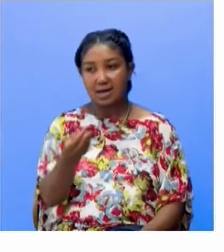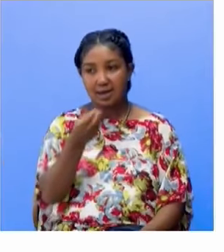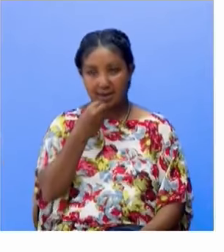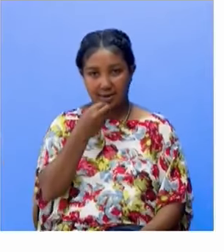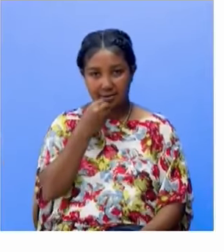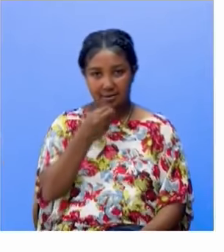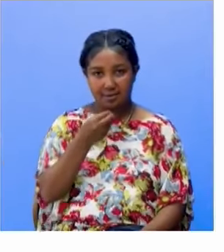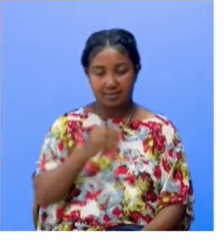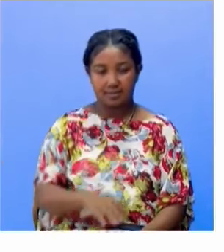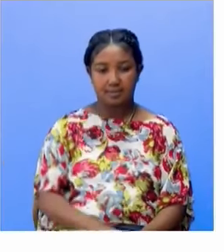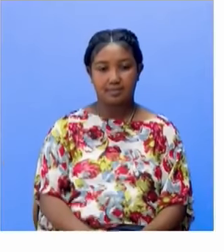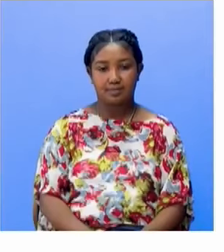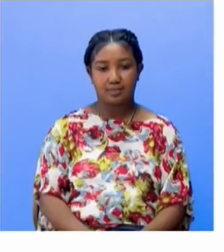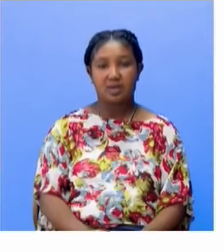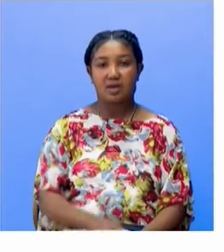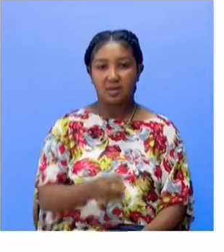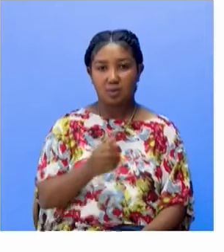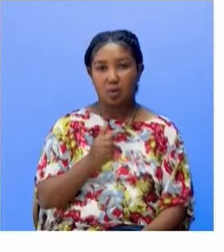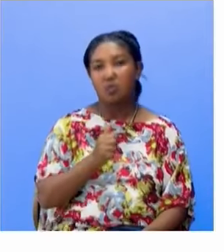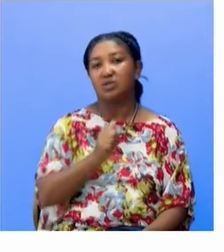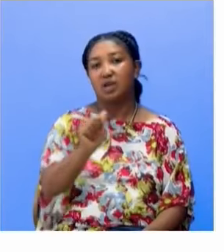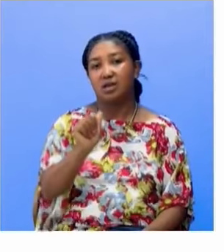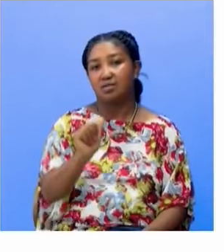their dinner.